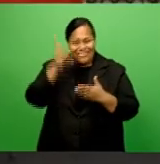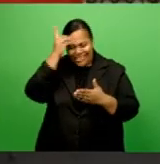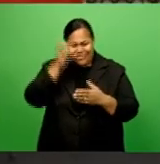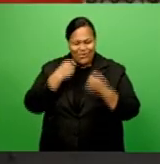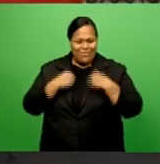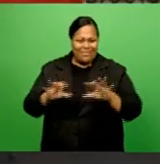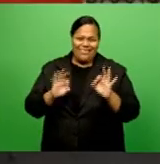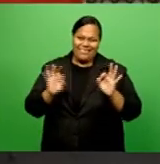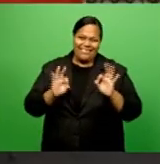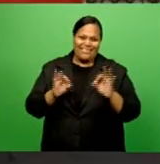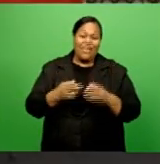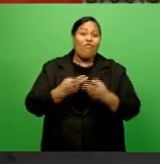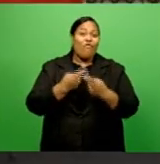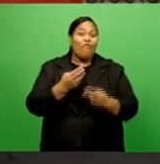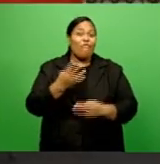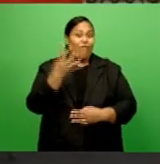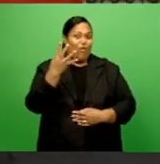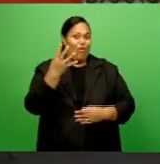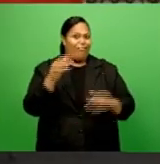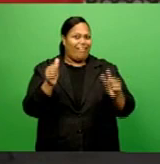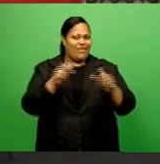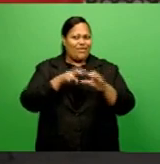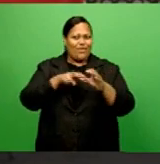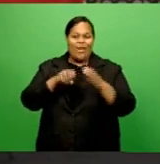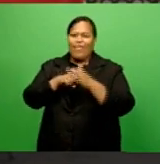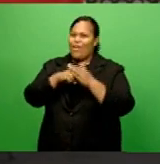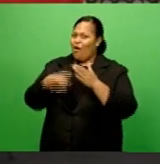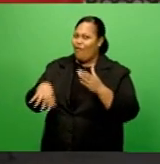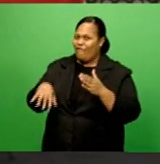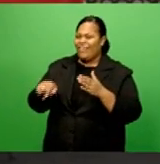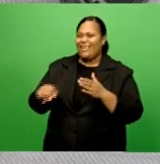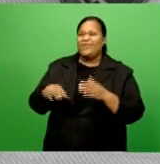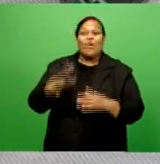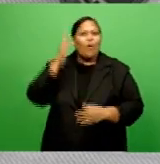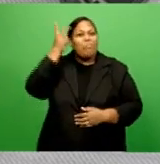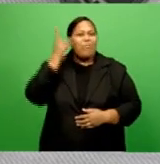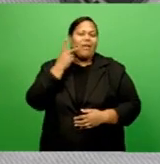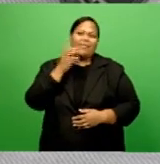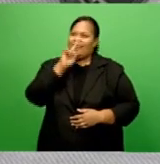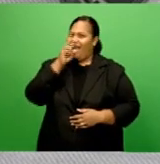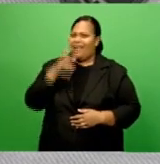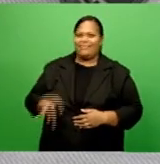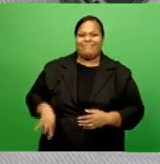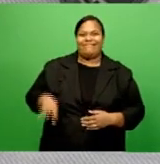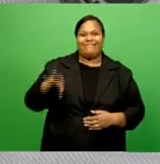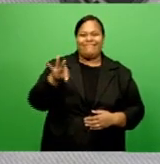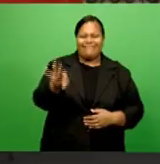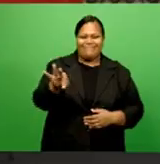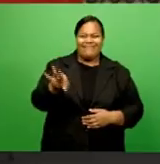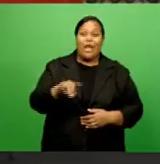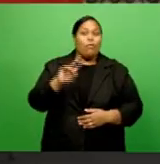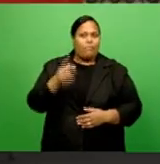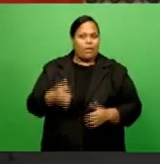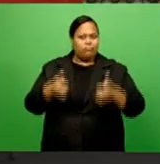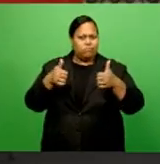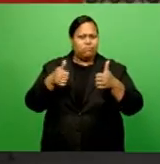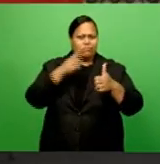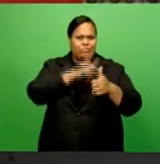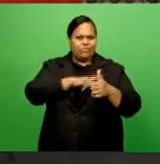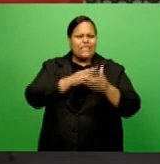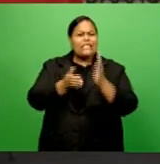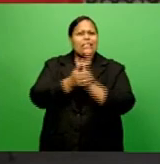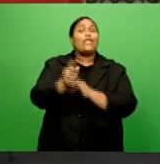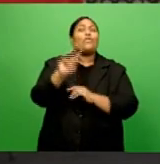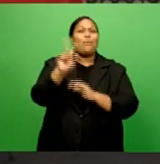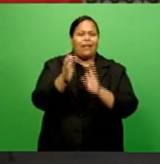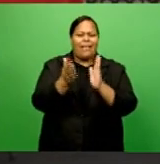finished school at Form 4 because my parents couldn't put me through more schooling. but I was always good with my hands. And I